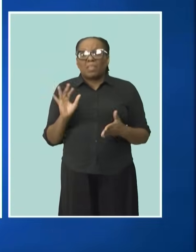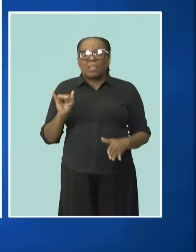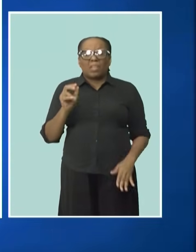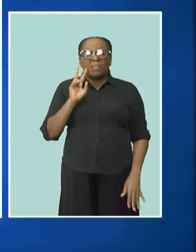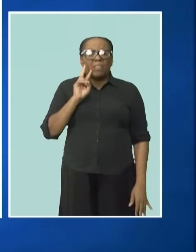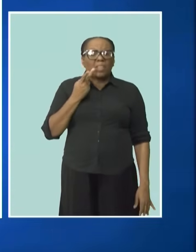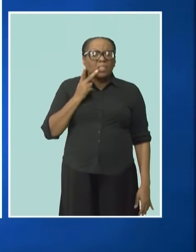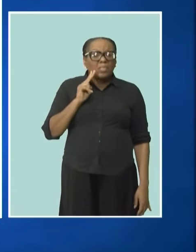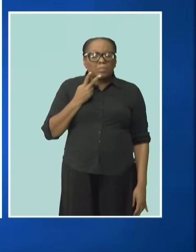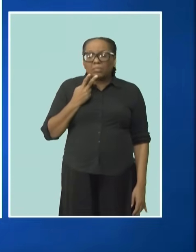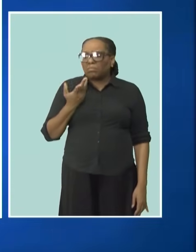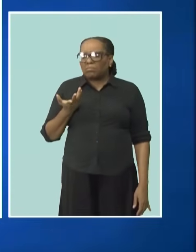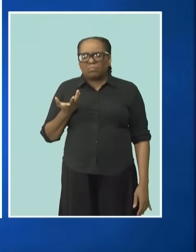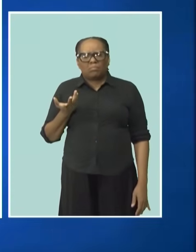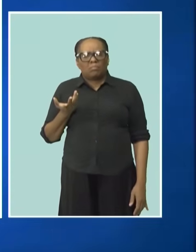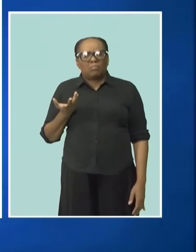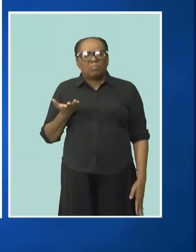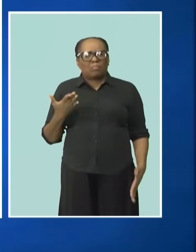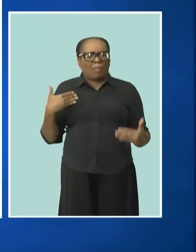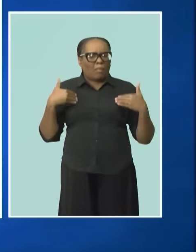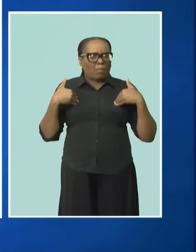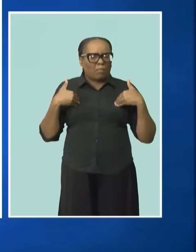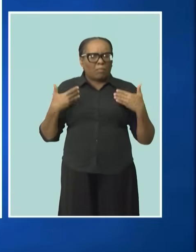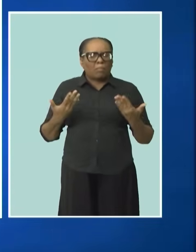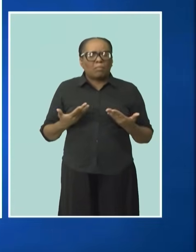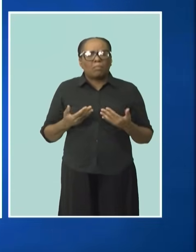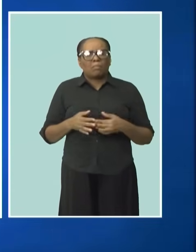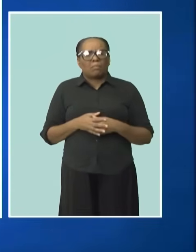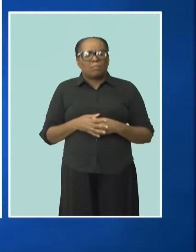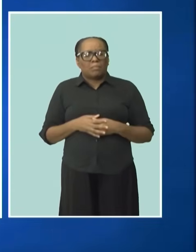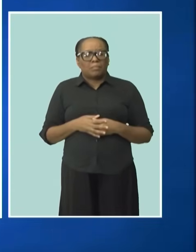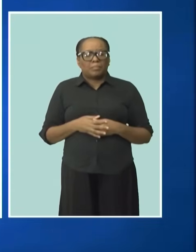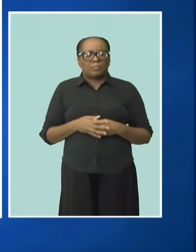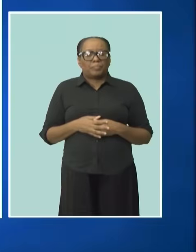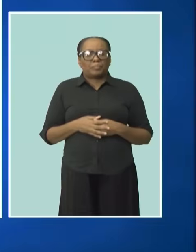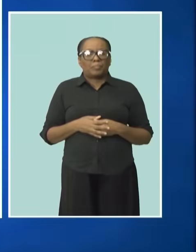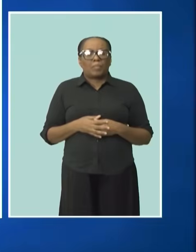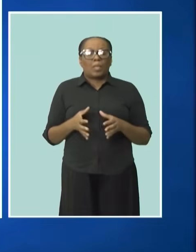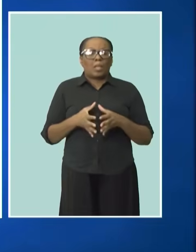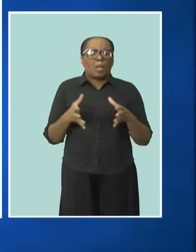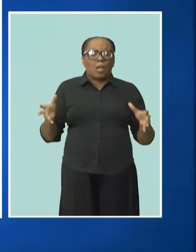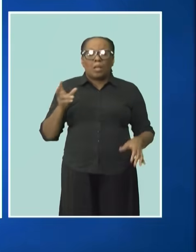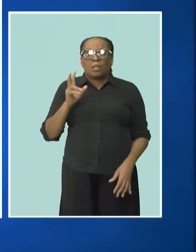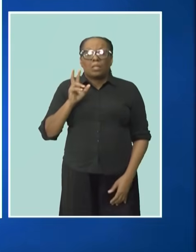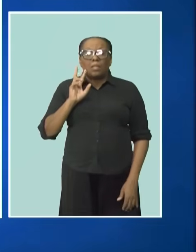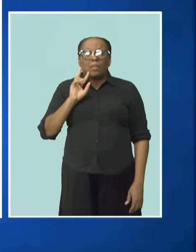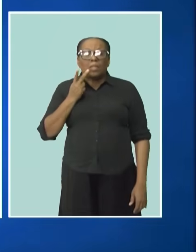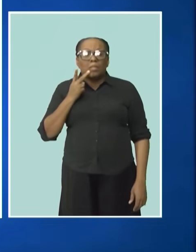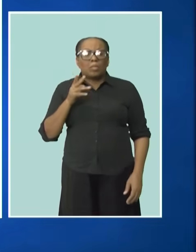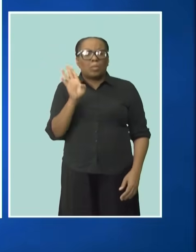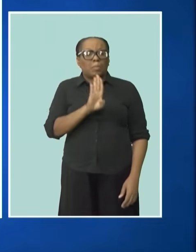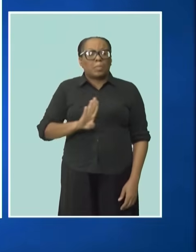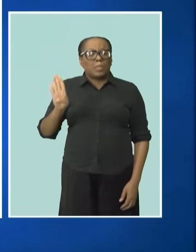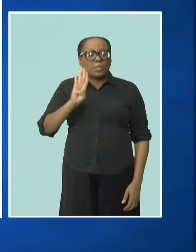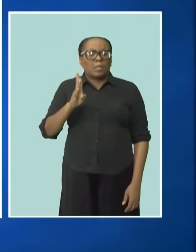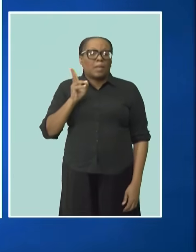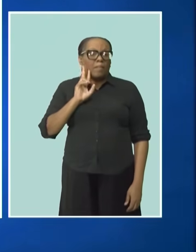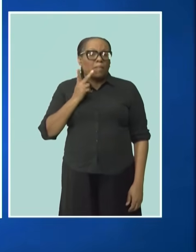it, you have plentiful supplies of vegetables around, local vegetables. So I would